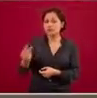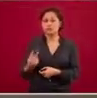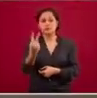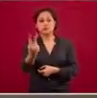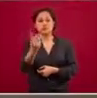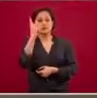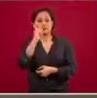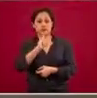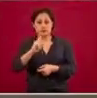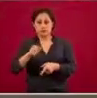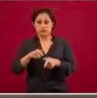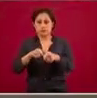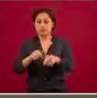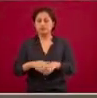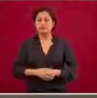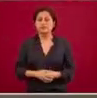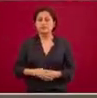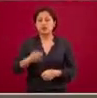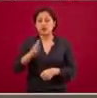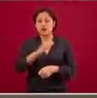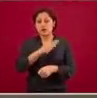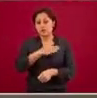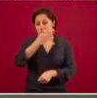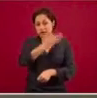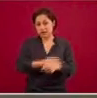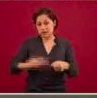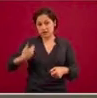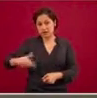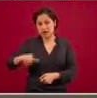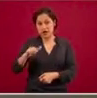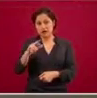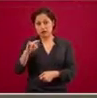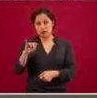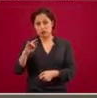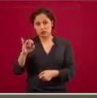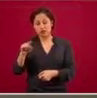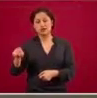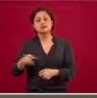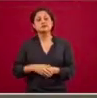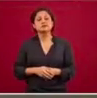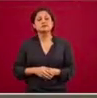if those results come out and it turns out we can use them, that might happen a little bit sooner.